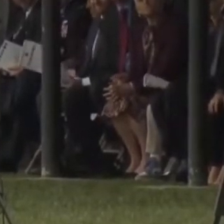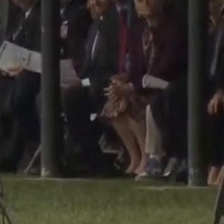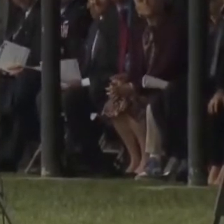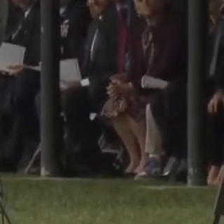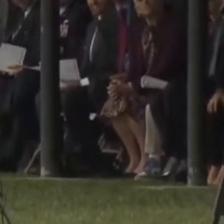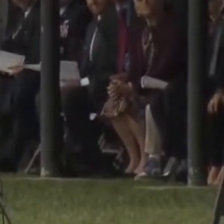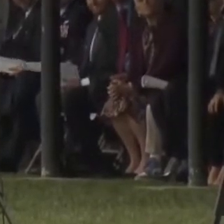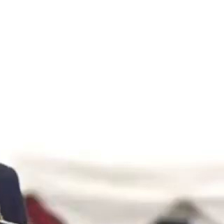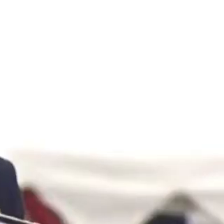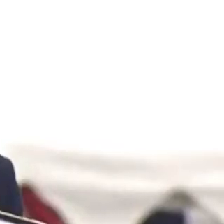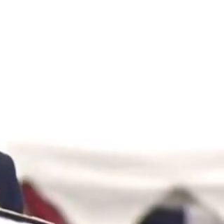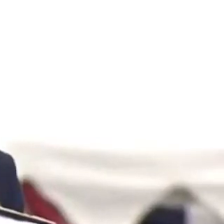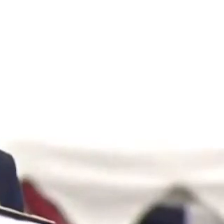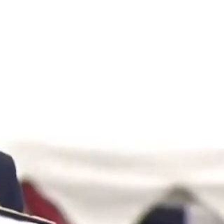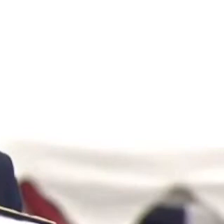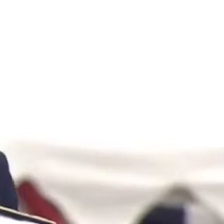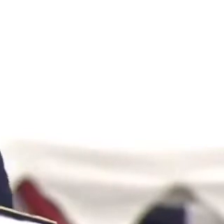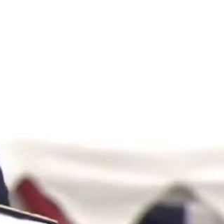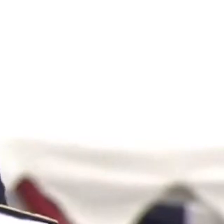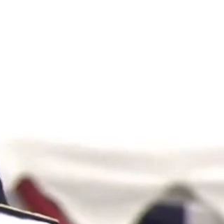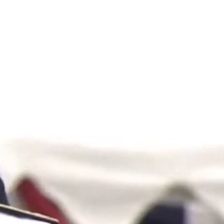watch.